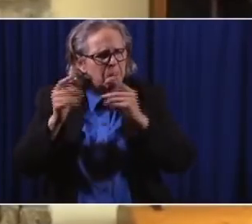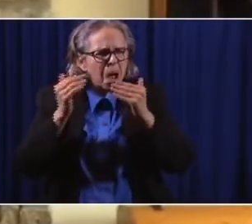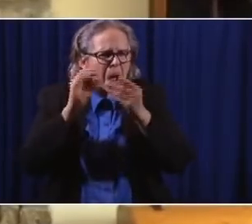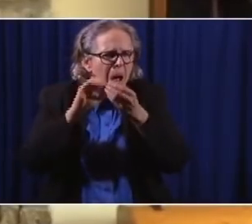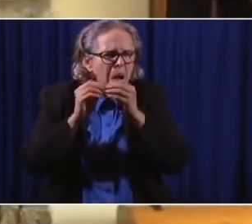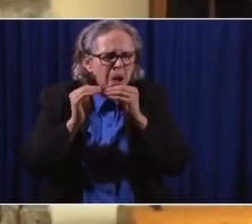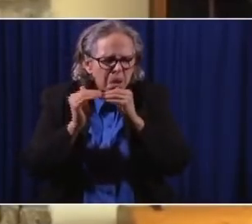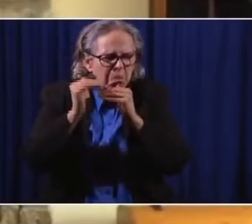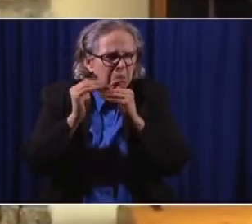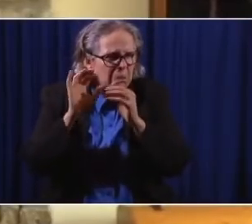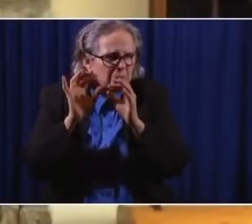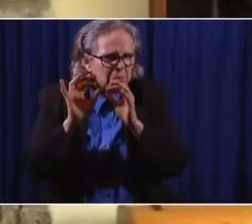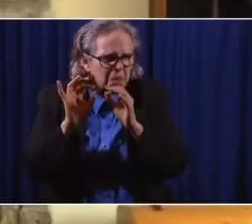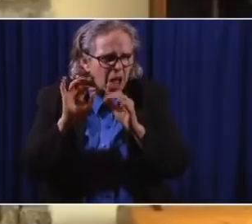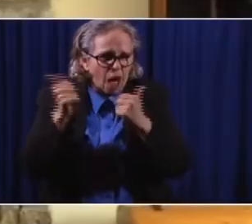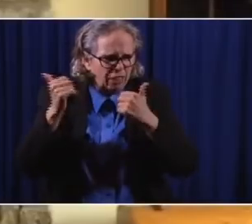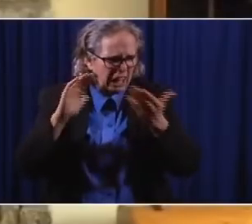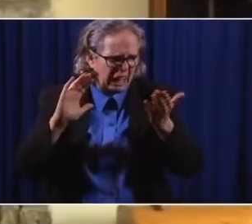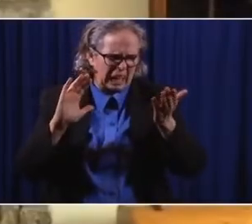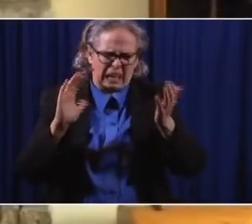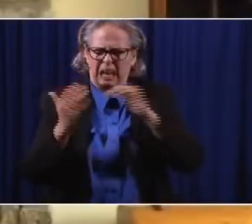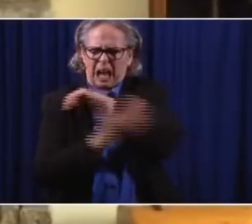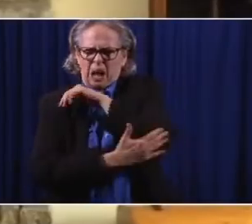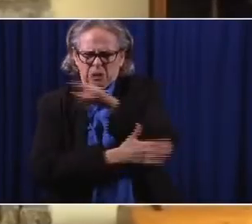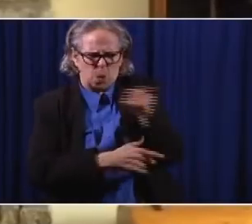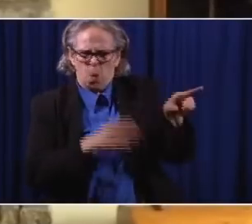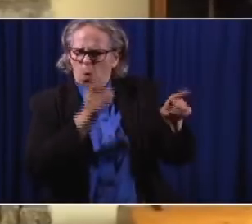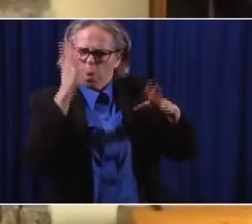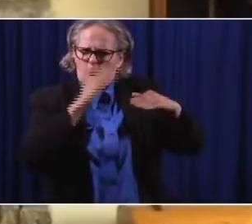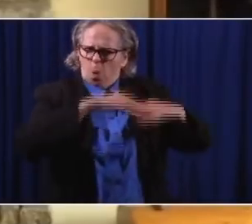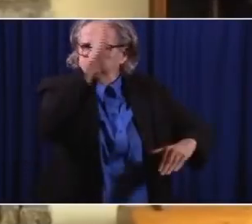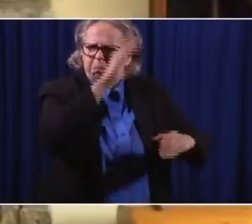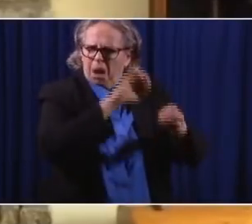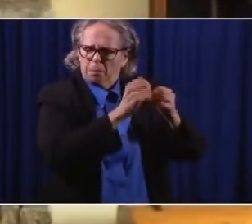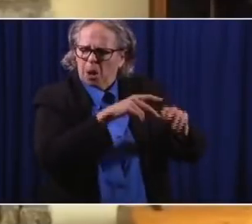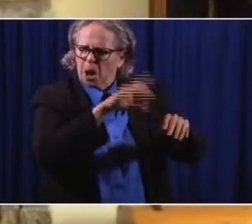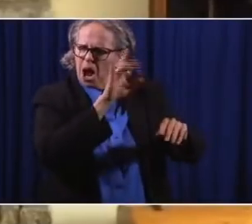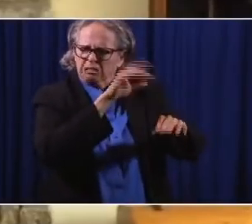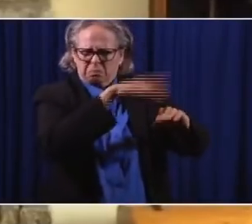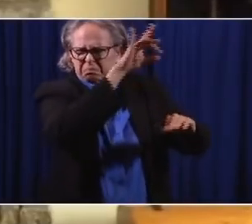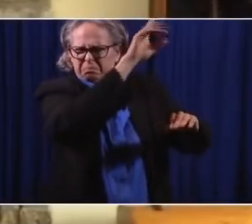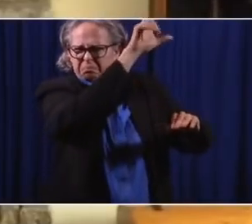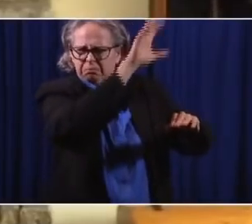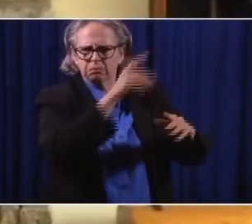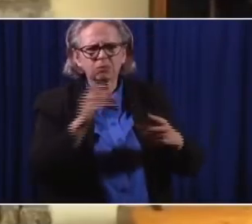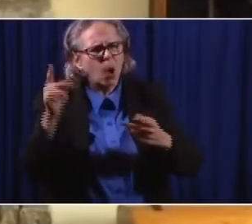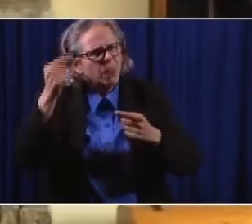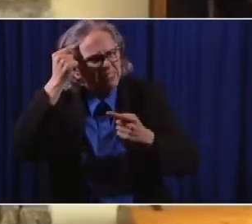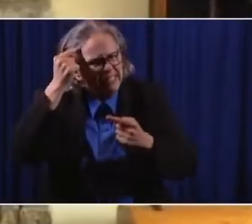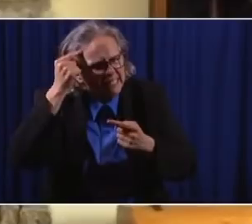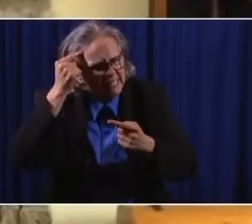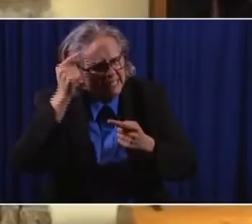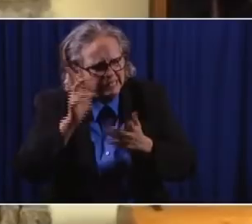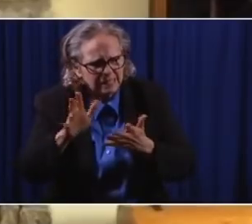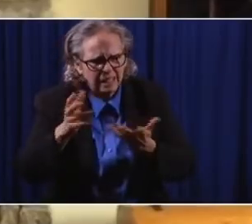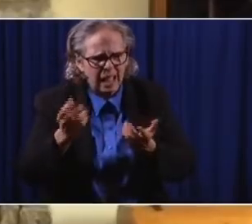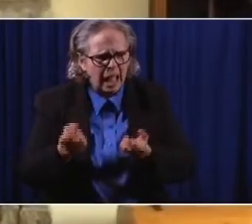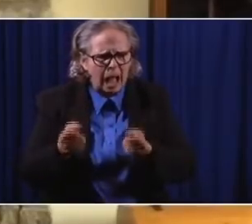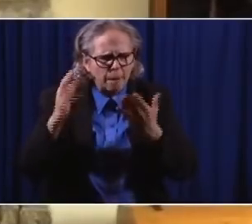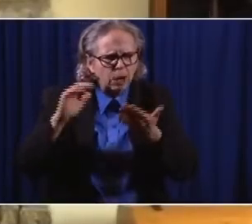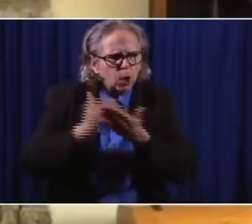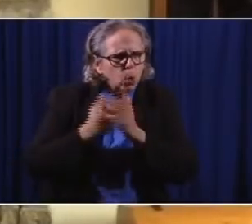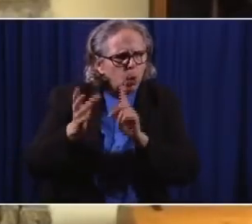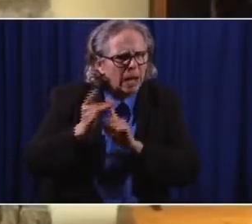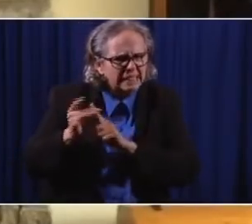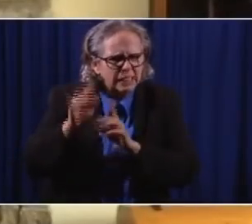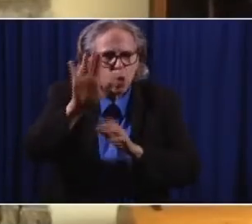that have more spread than they do. So look at where you are, number of cases per 100,000 in the last 2 weeks. That